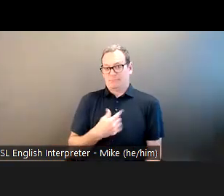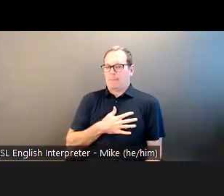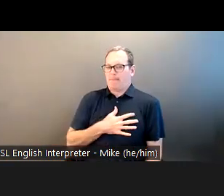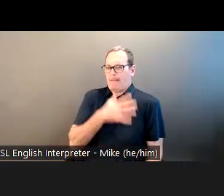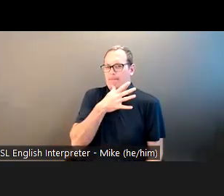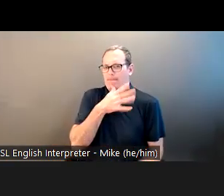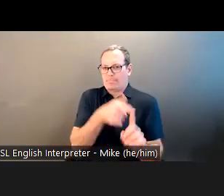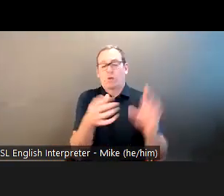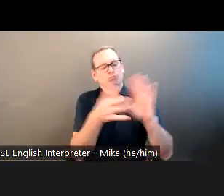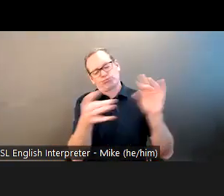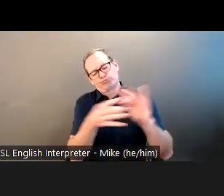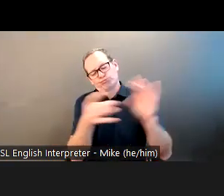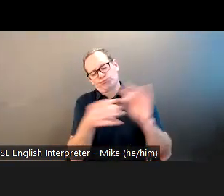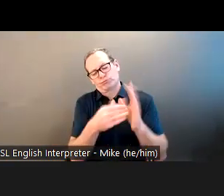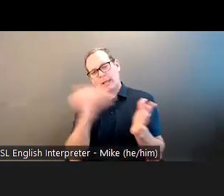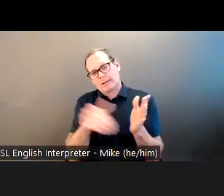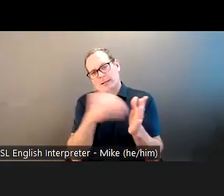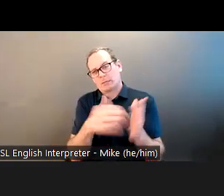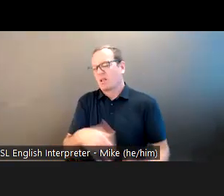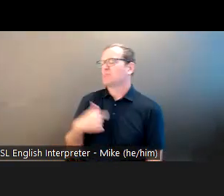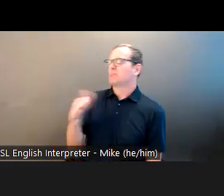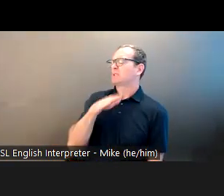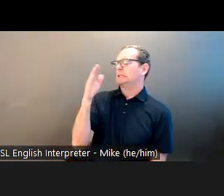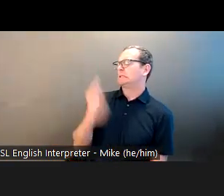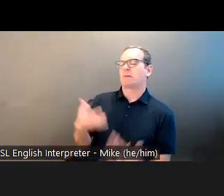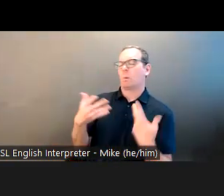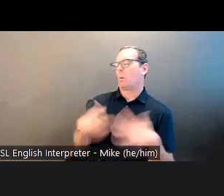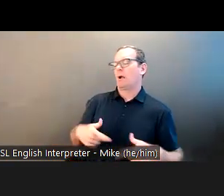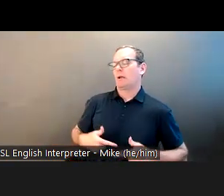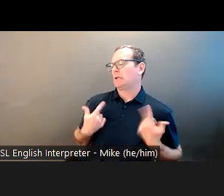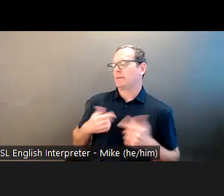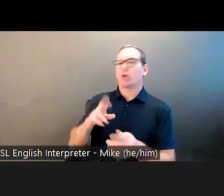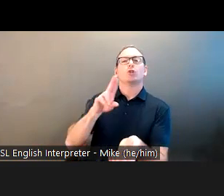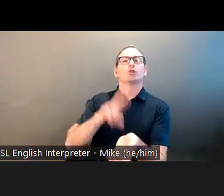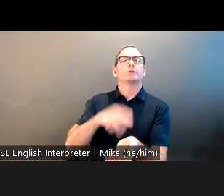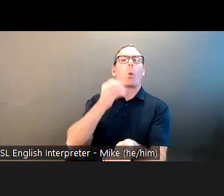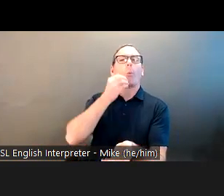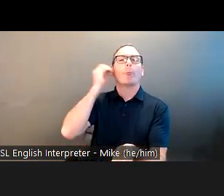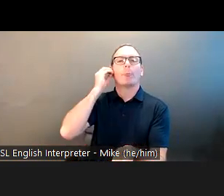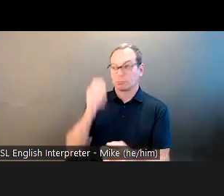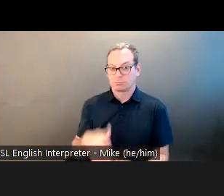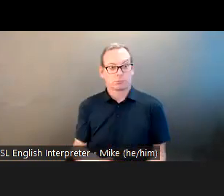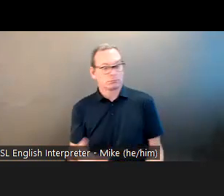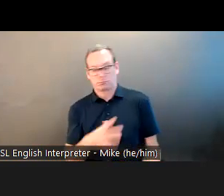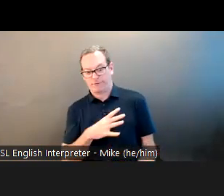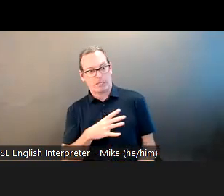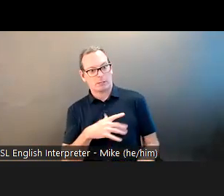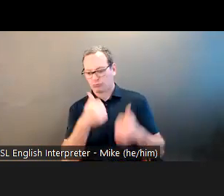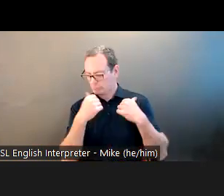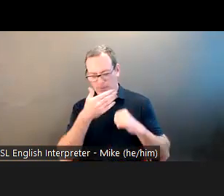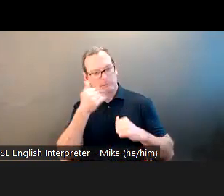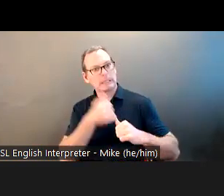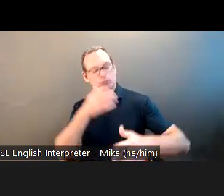years and years, she shall never live in a nursing home. Well, I will follow that expressed wish to the best of my